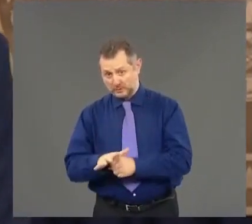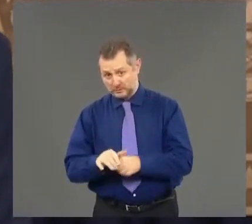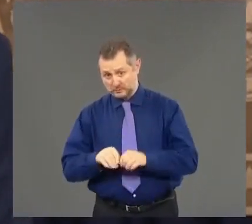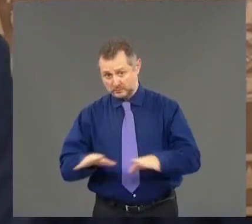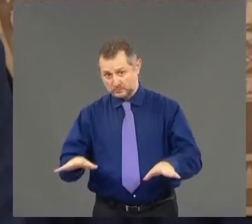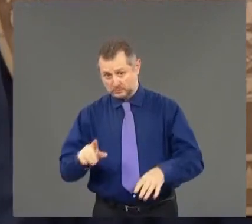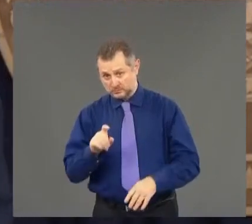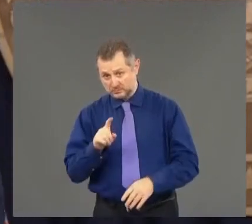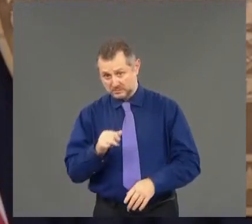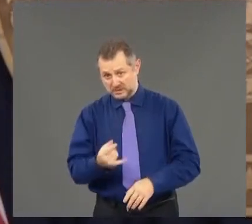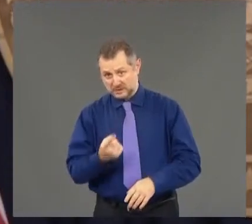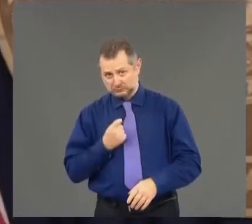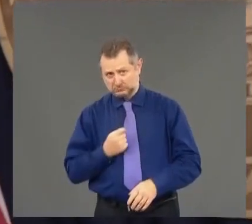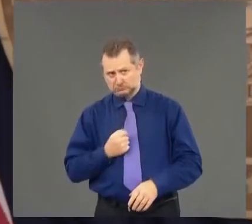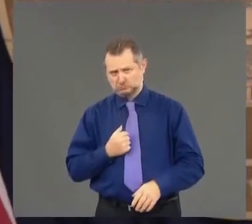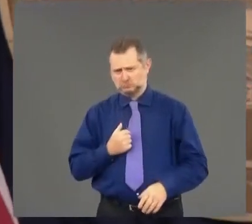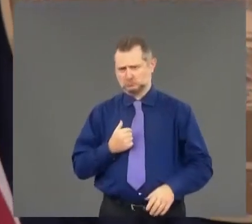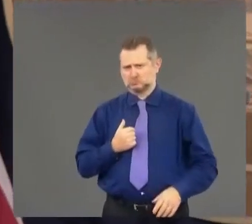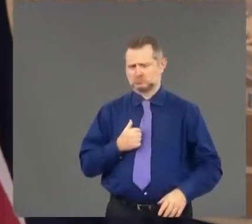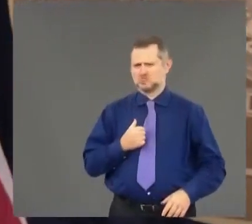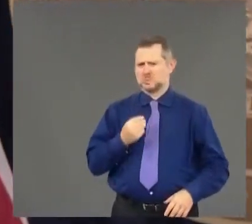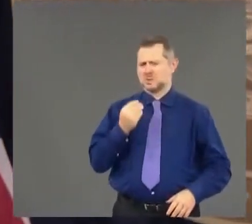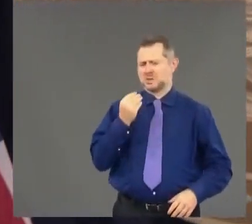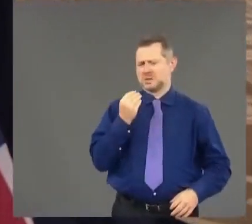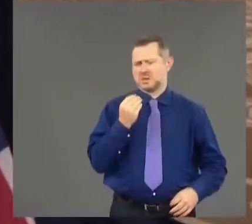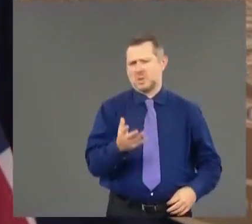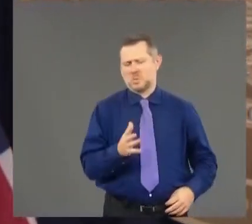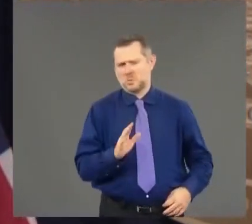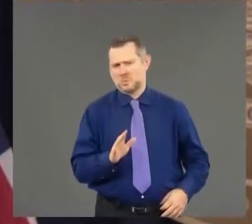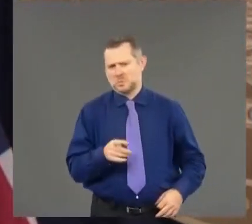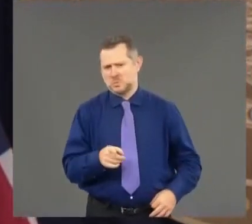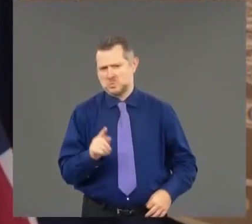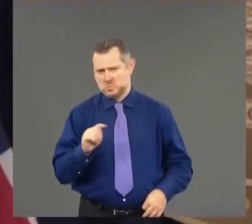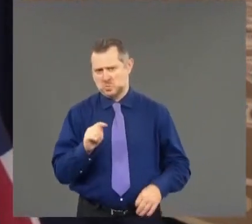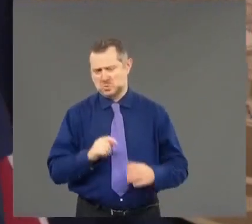I have done